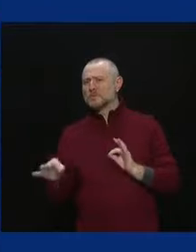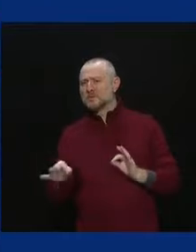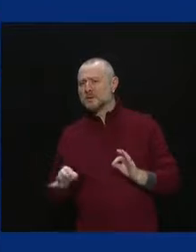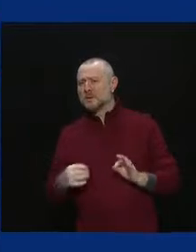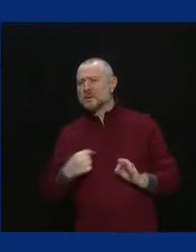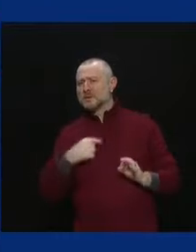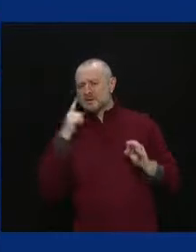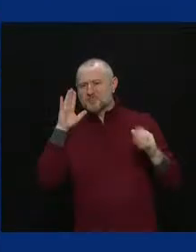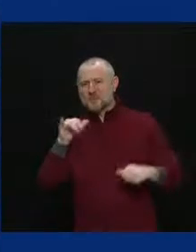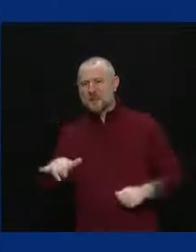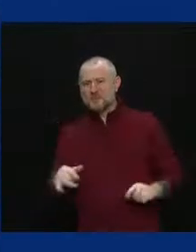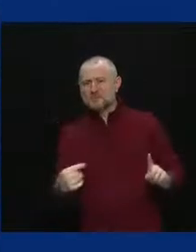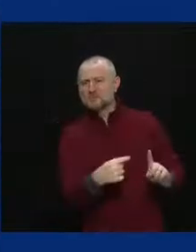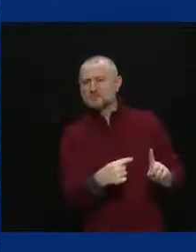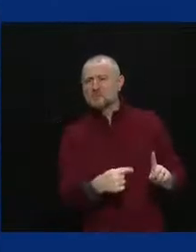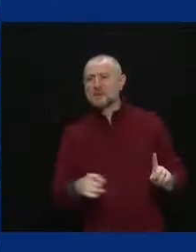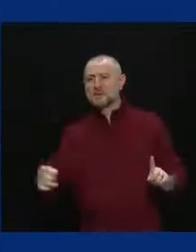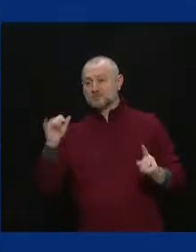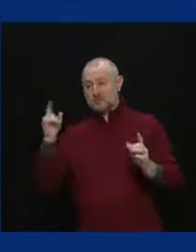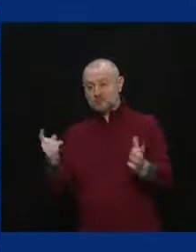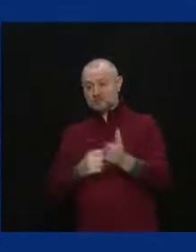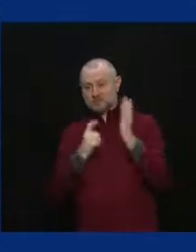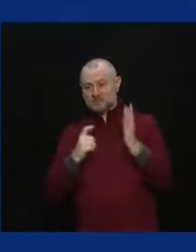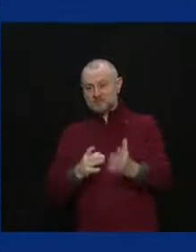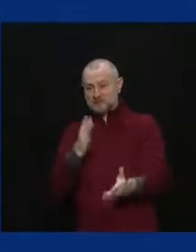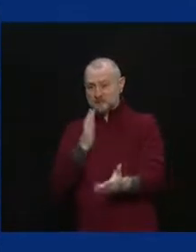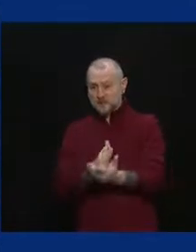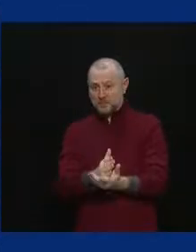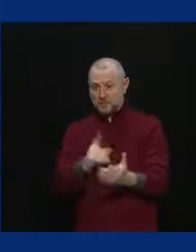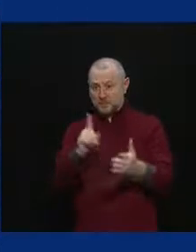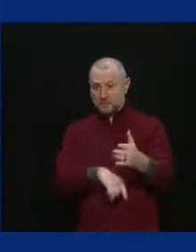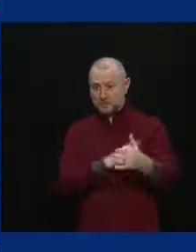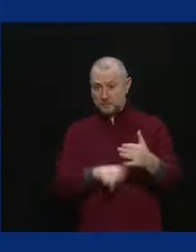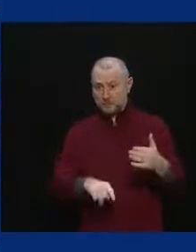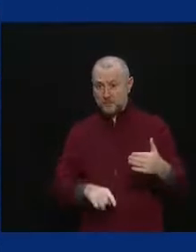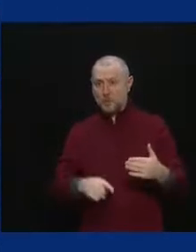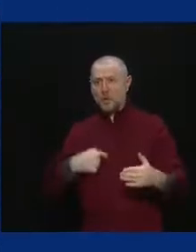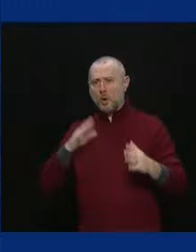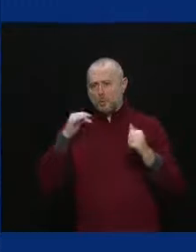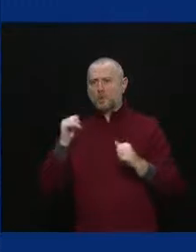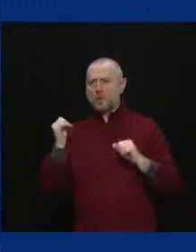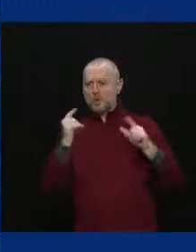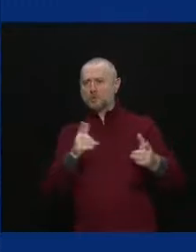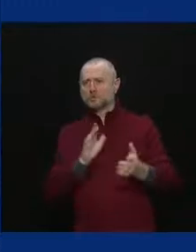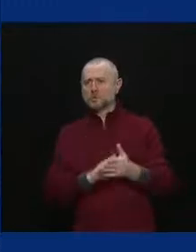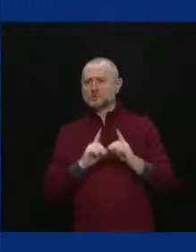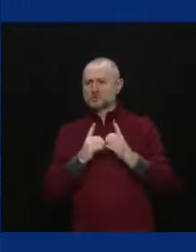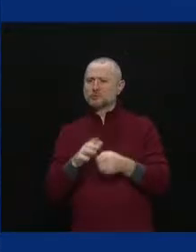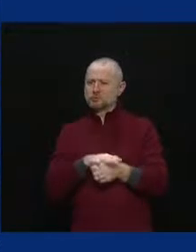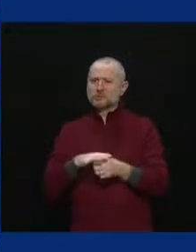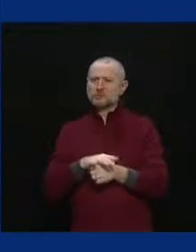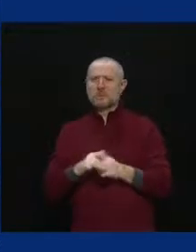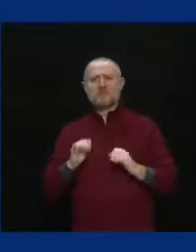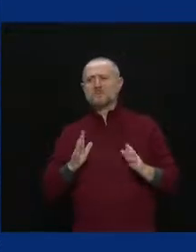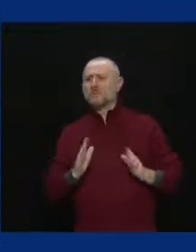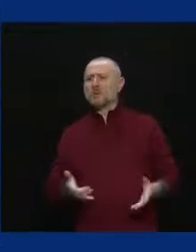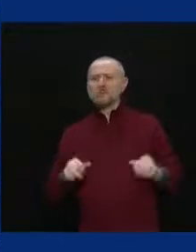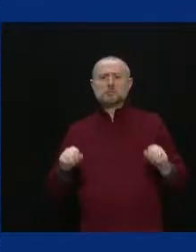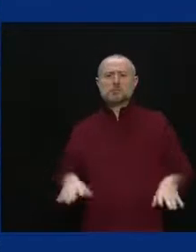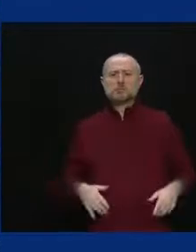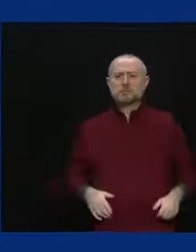expect. When the state mandate lapses, I expect all school districts will say we don't have to do this anymore.